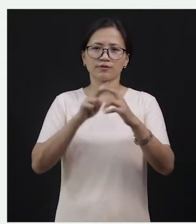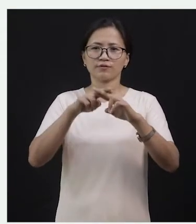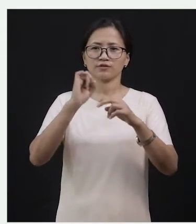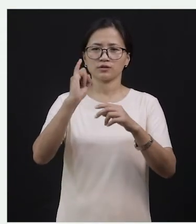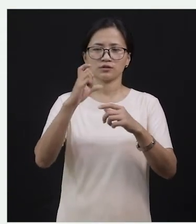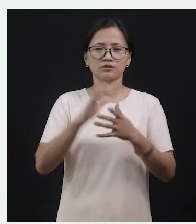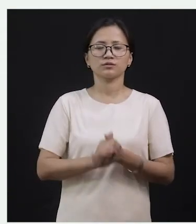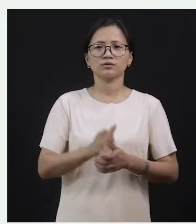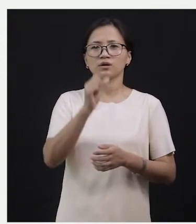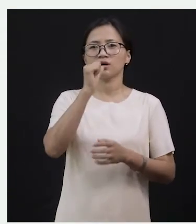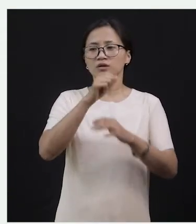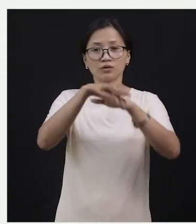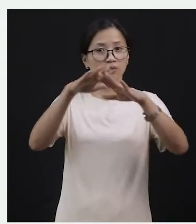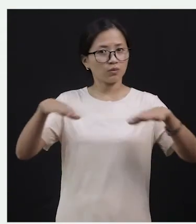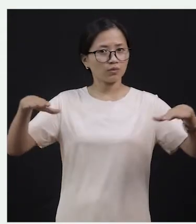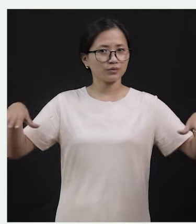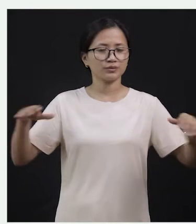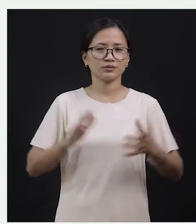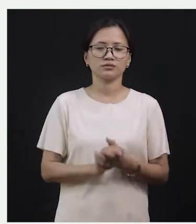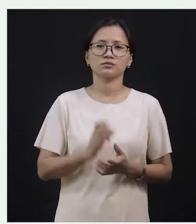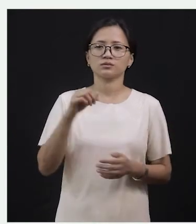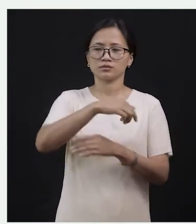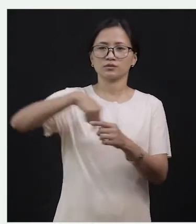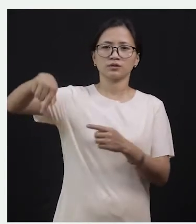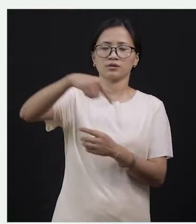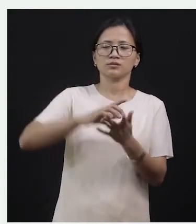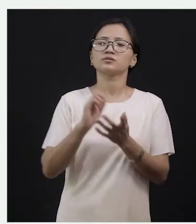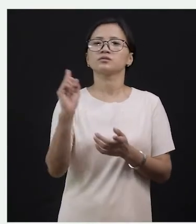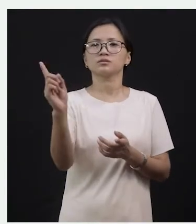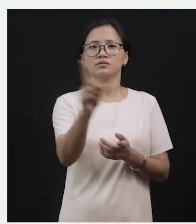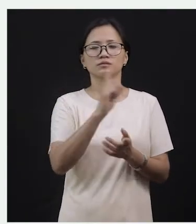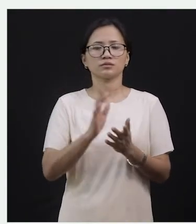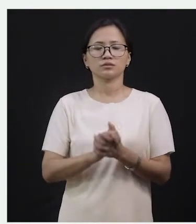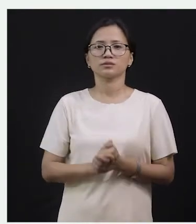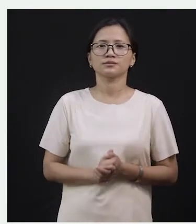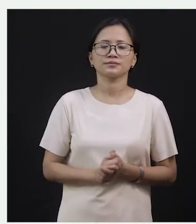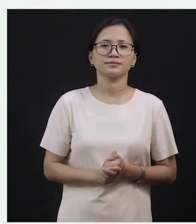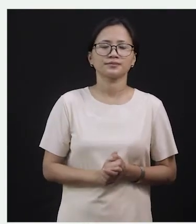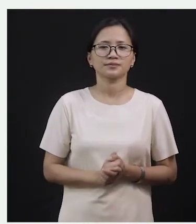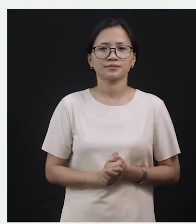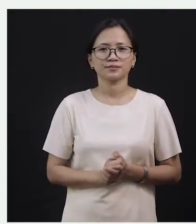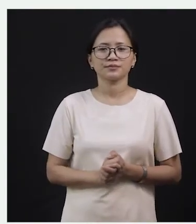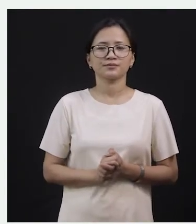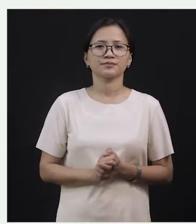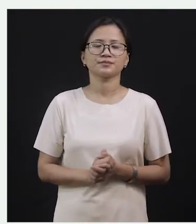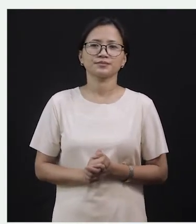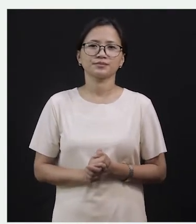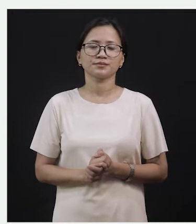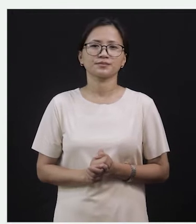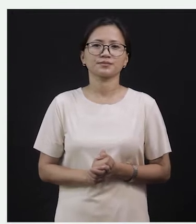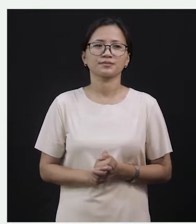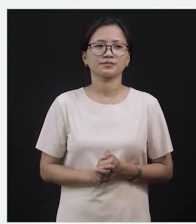majority of the oceans are surrounding this continent. So Australia is known as the